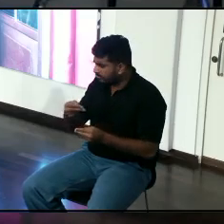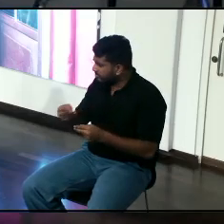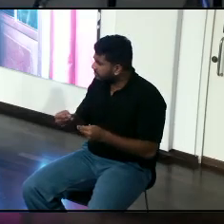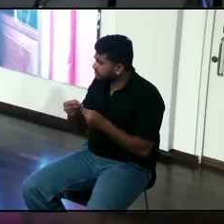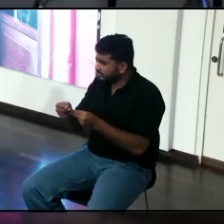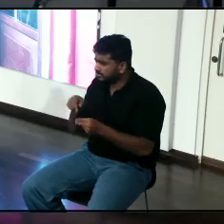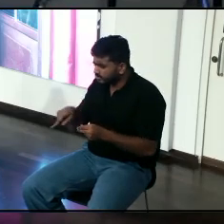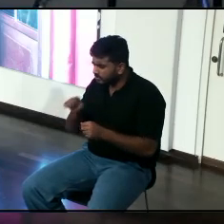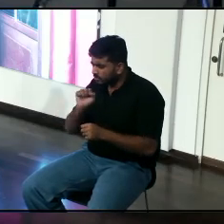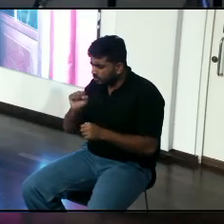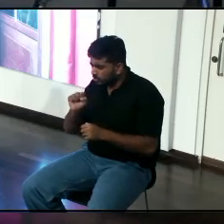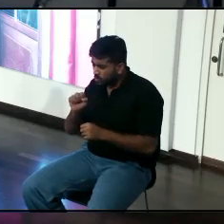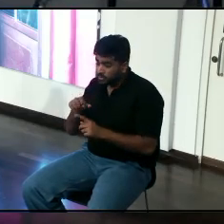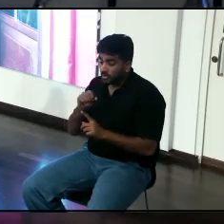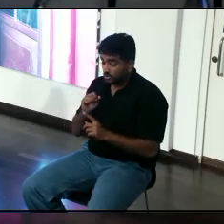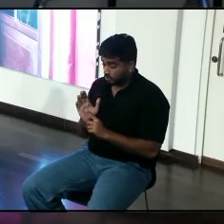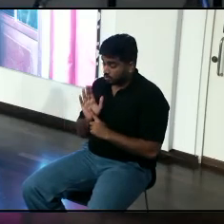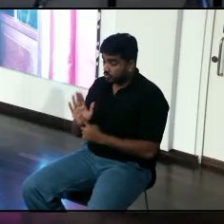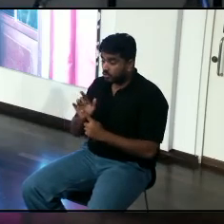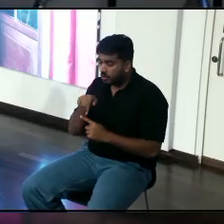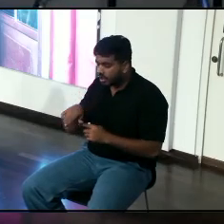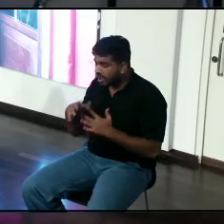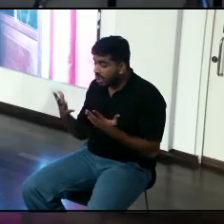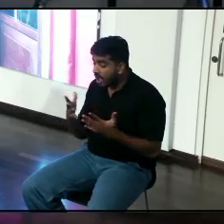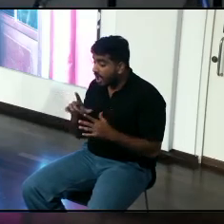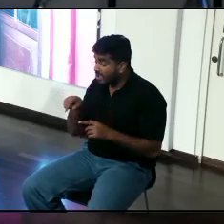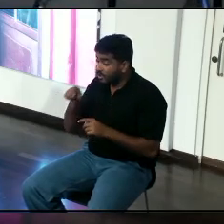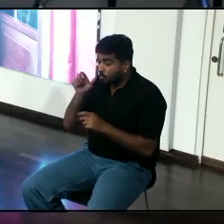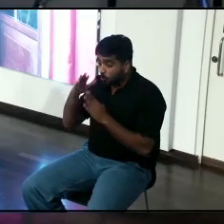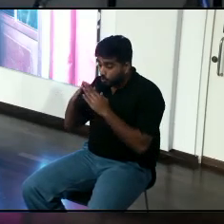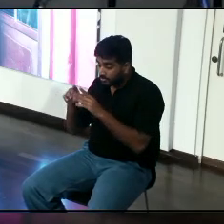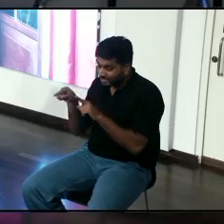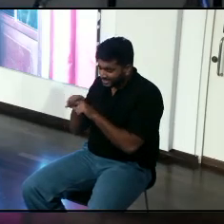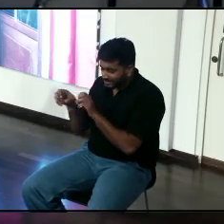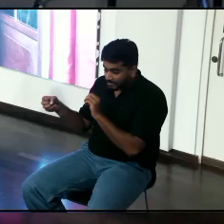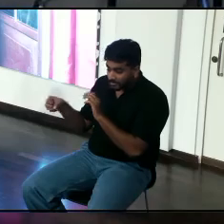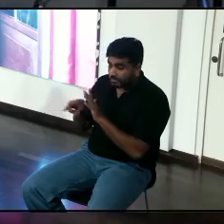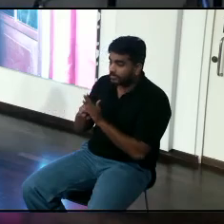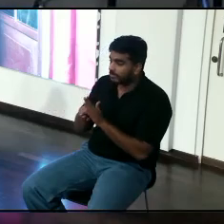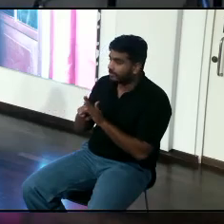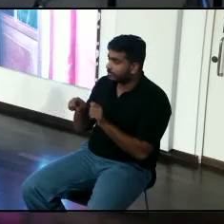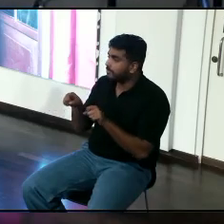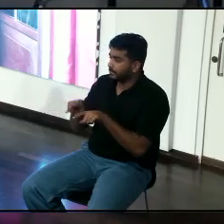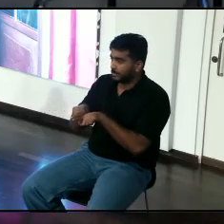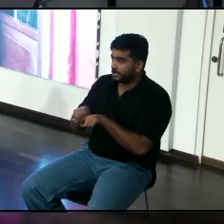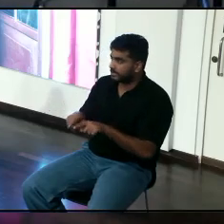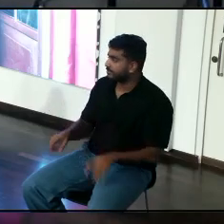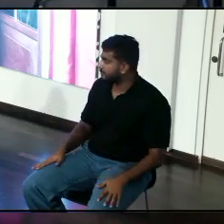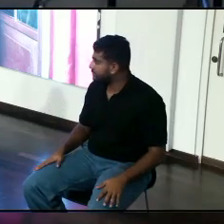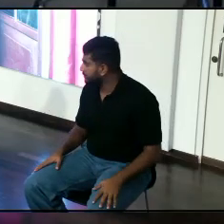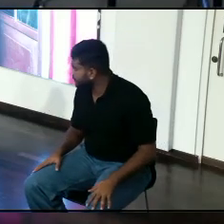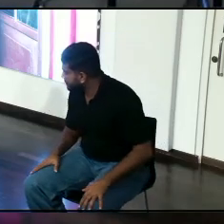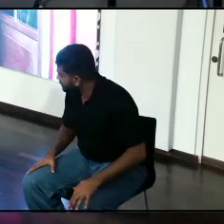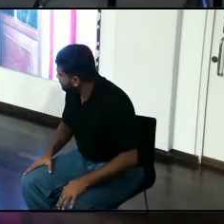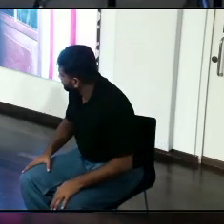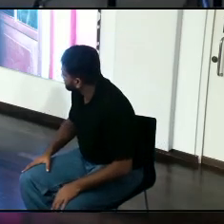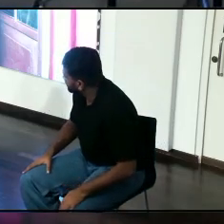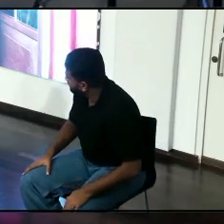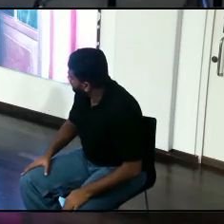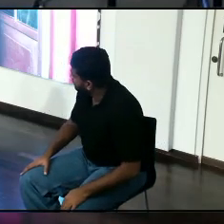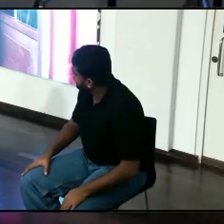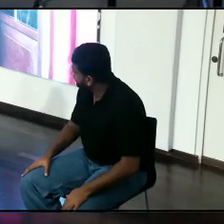the tangible but also the intangible attributes that made these homes unique. Could we have the next image?